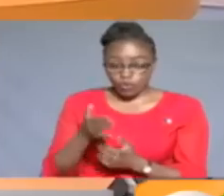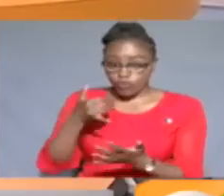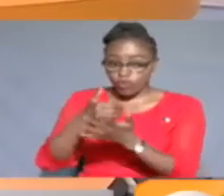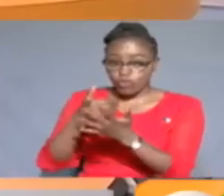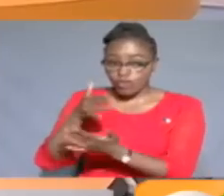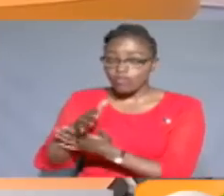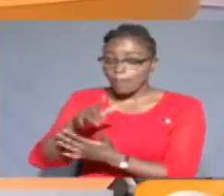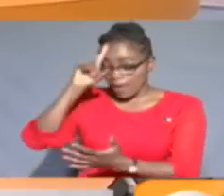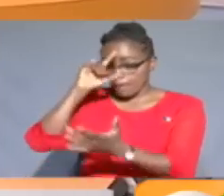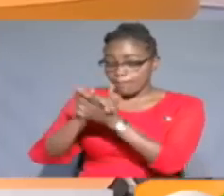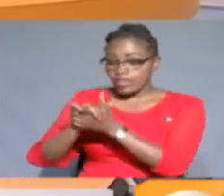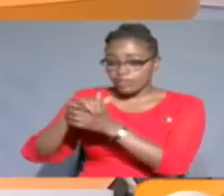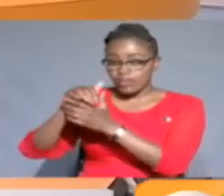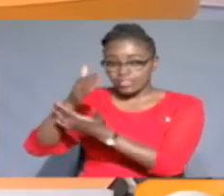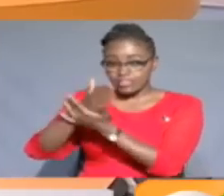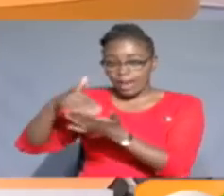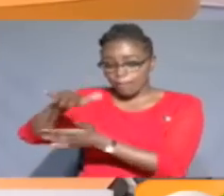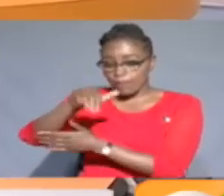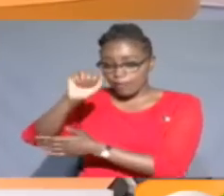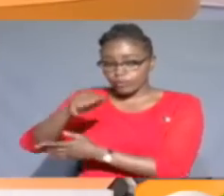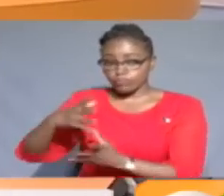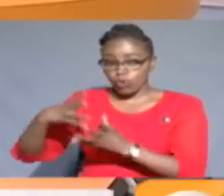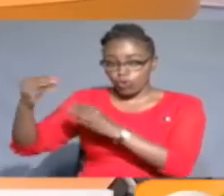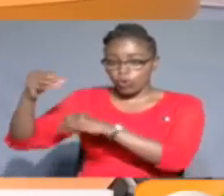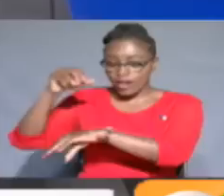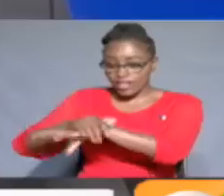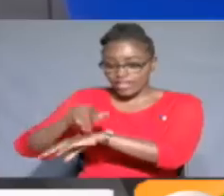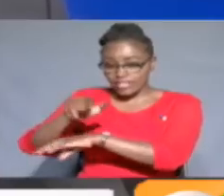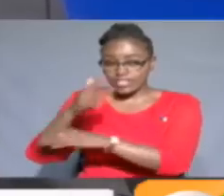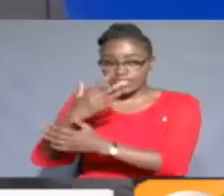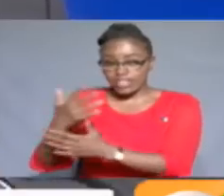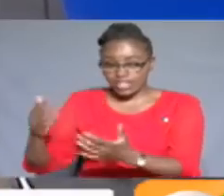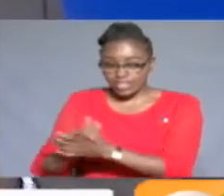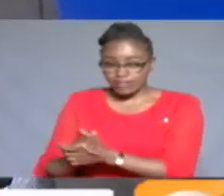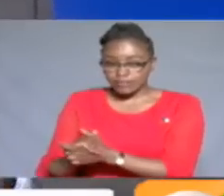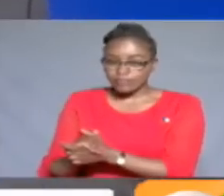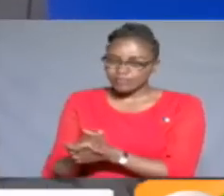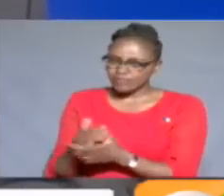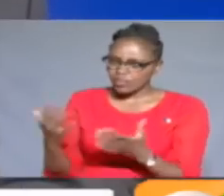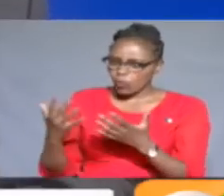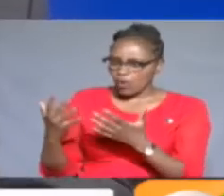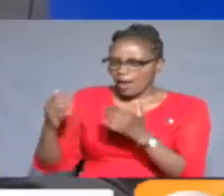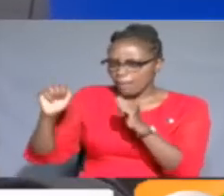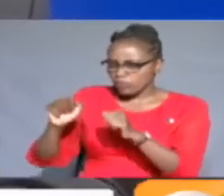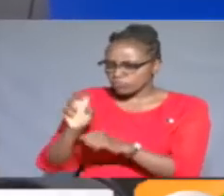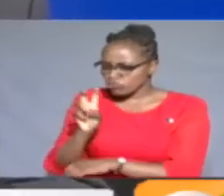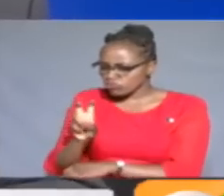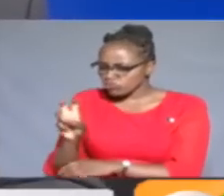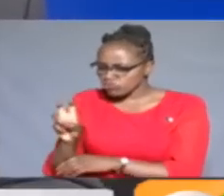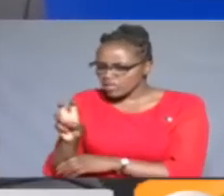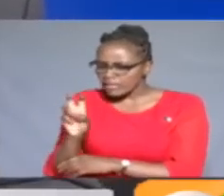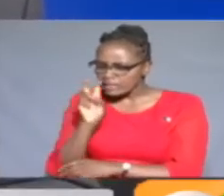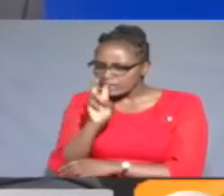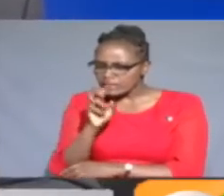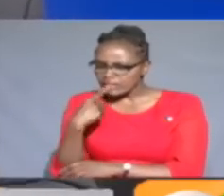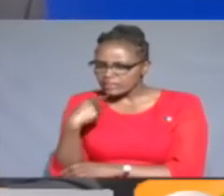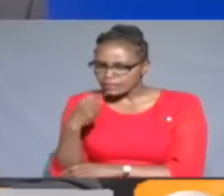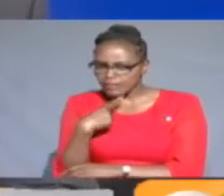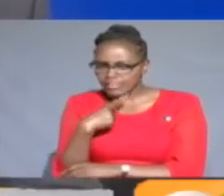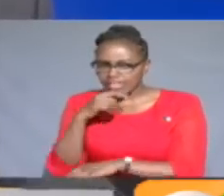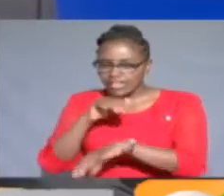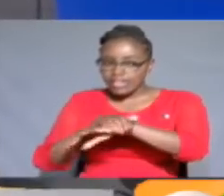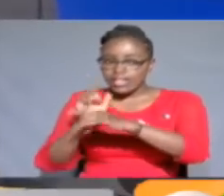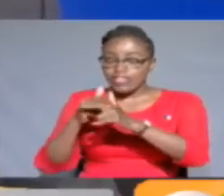I was the director of medical service. I still believe that in some places you can go and find those things that we are putting where you could just look, do simple treatment, and